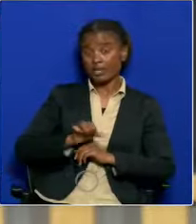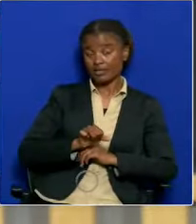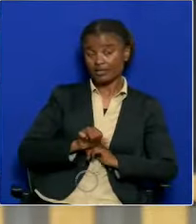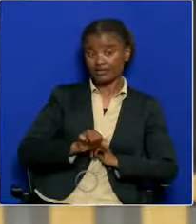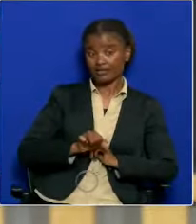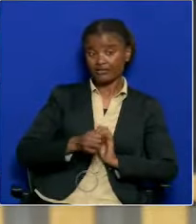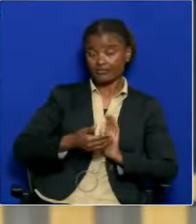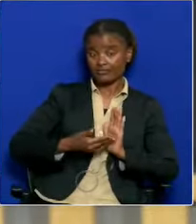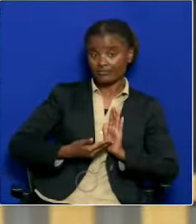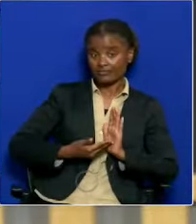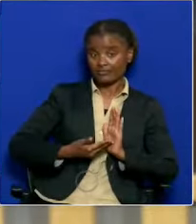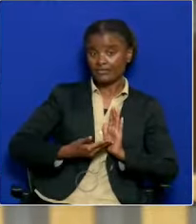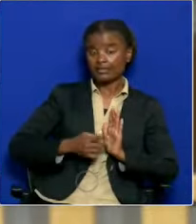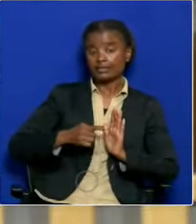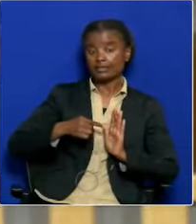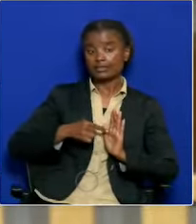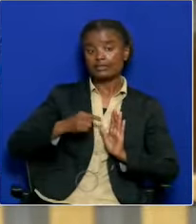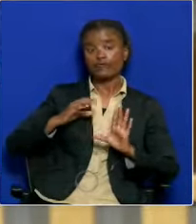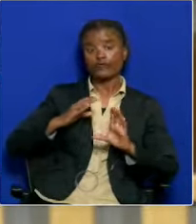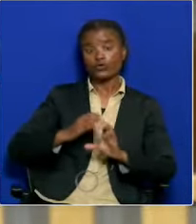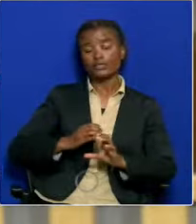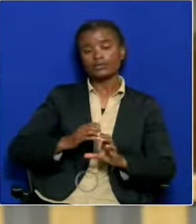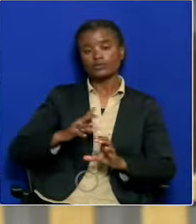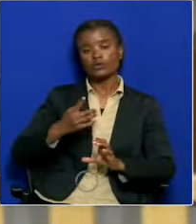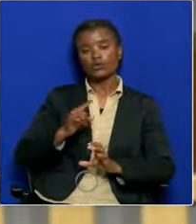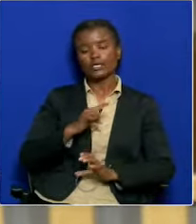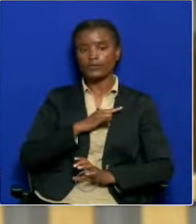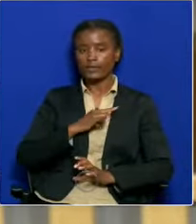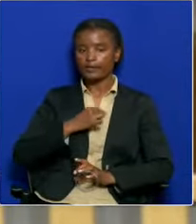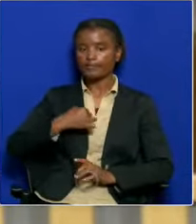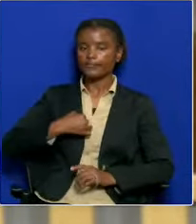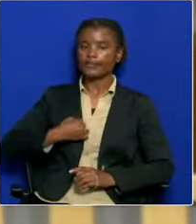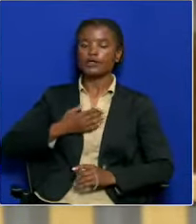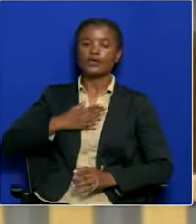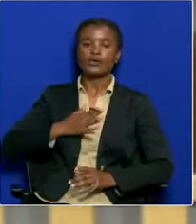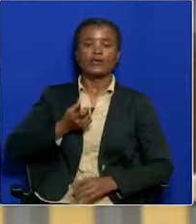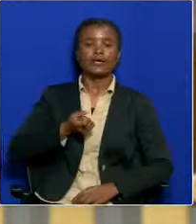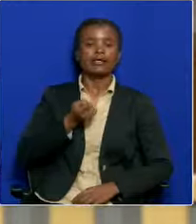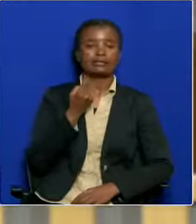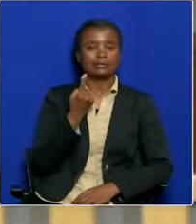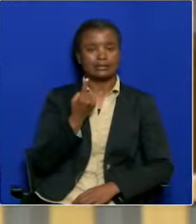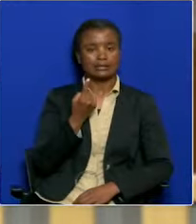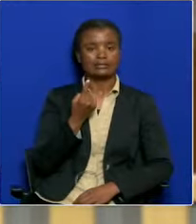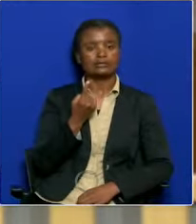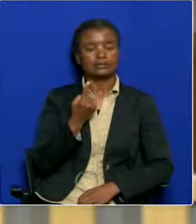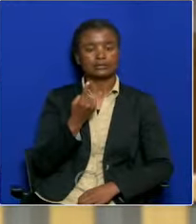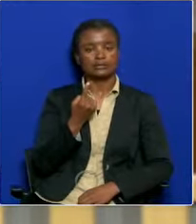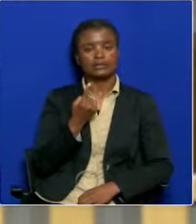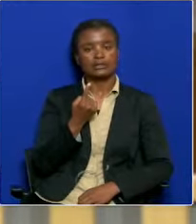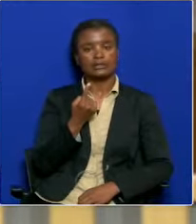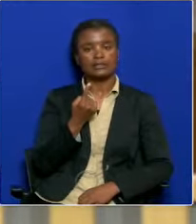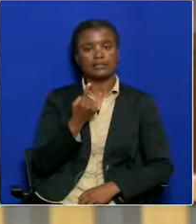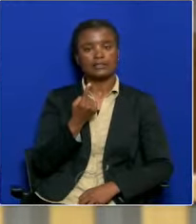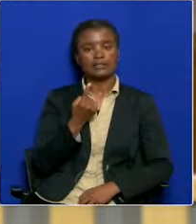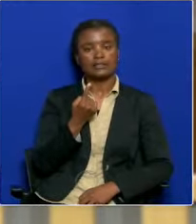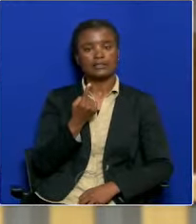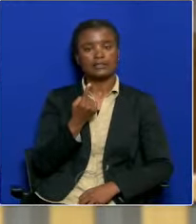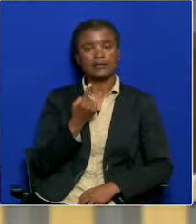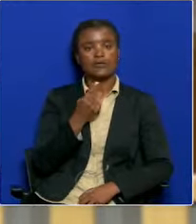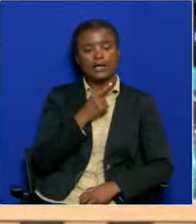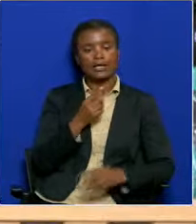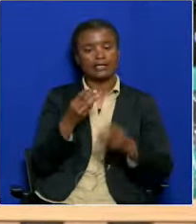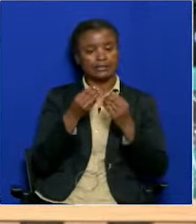me trying to understand whether this is where we let you lay set things out and then you'll still come back to